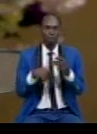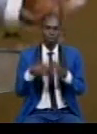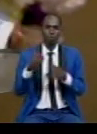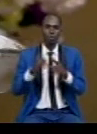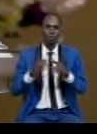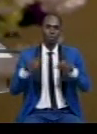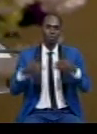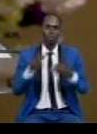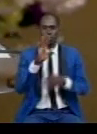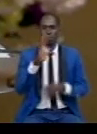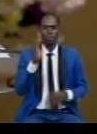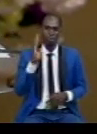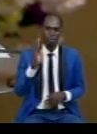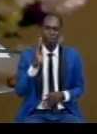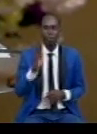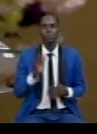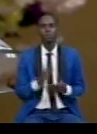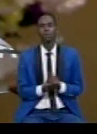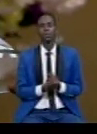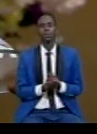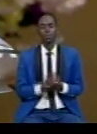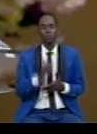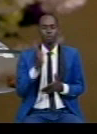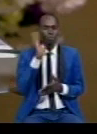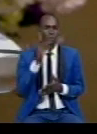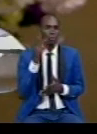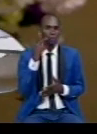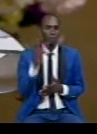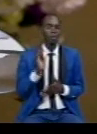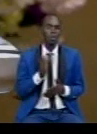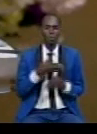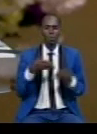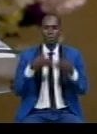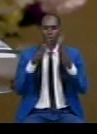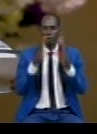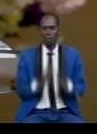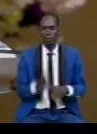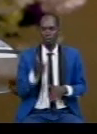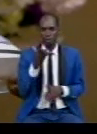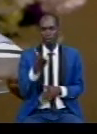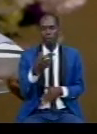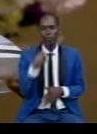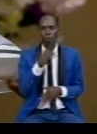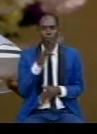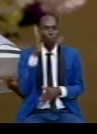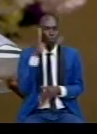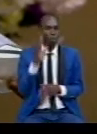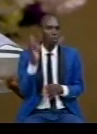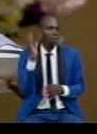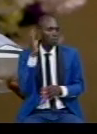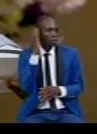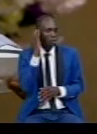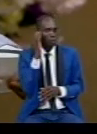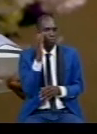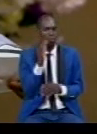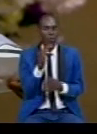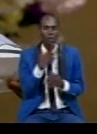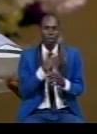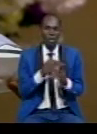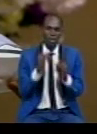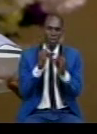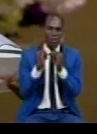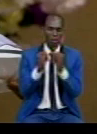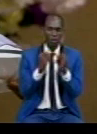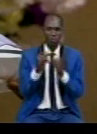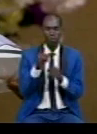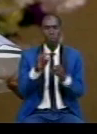our counselors, our leaders there. They will listen to you and give you opportunity to testify